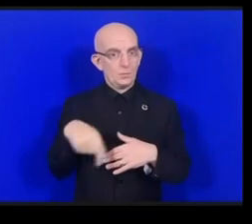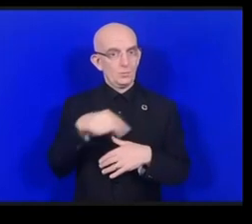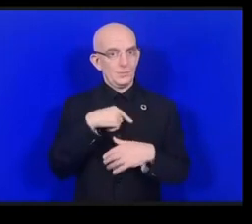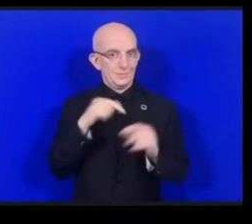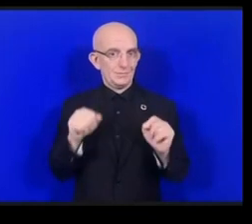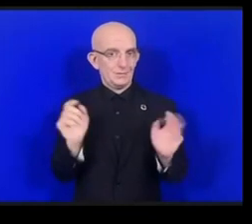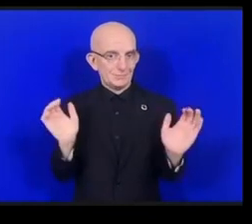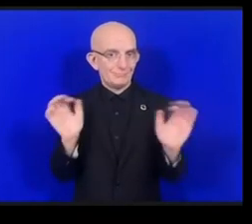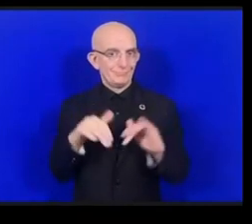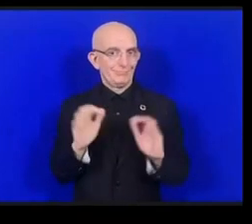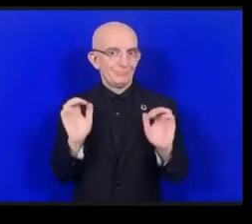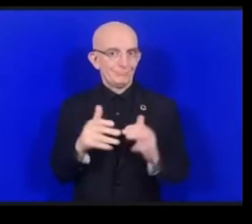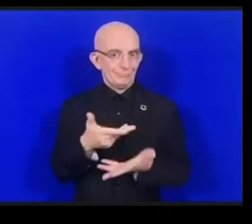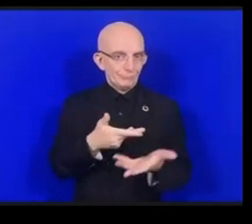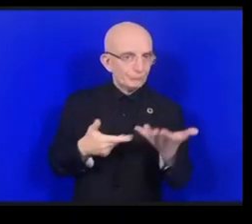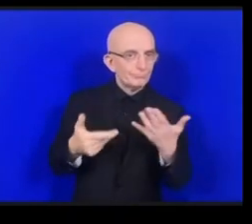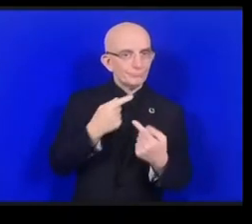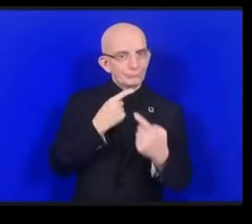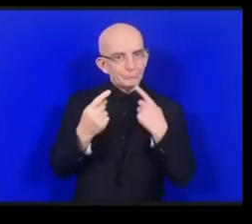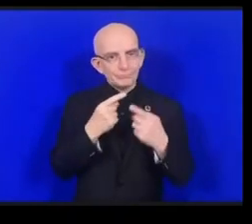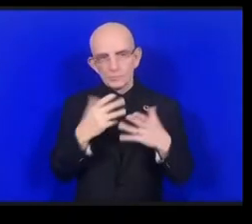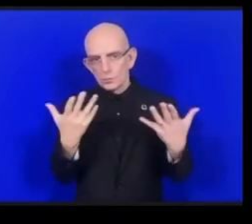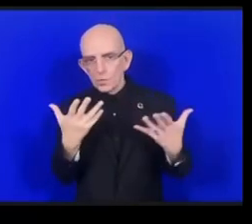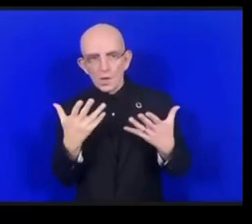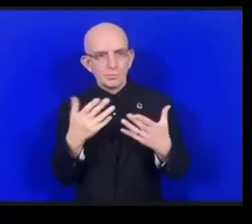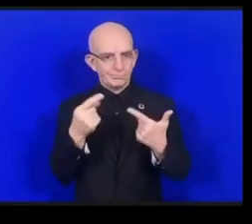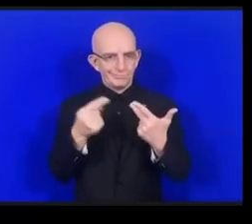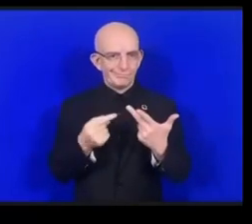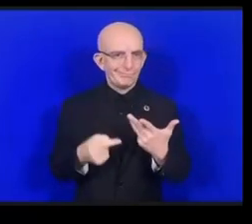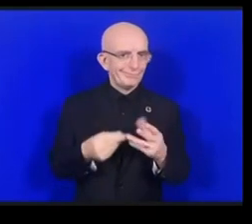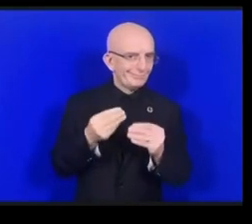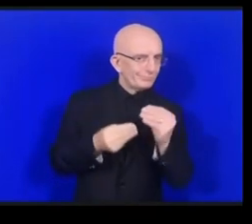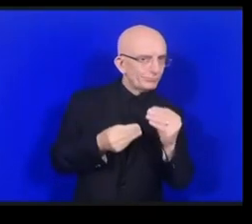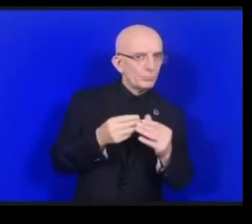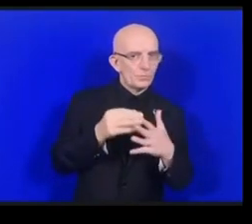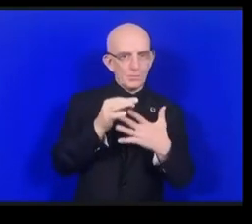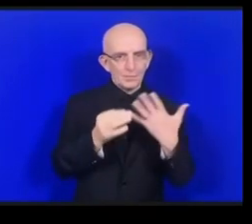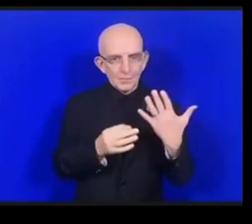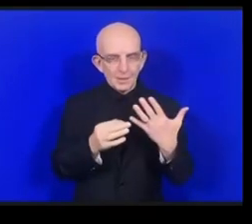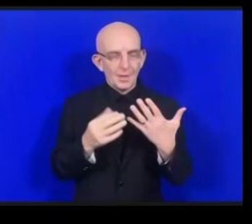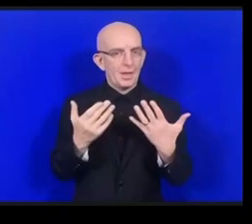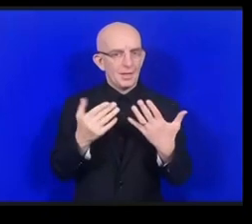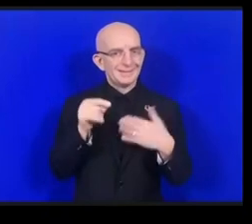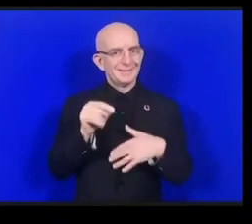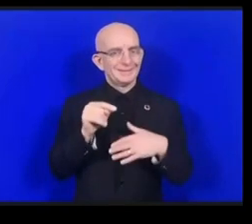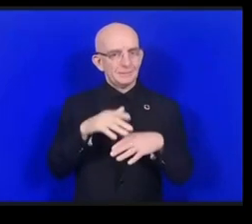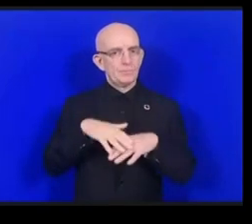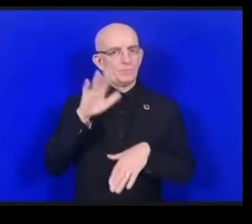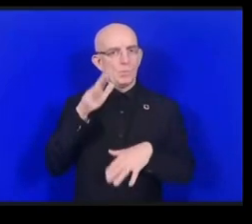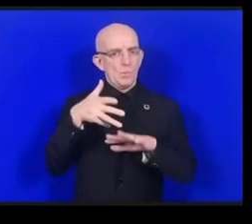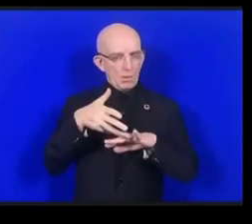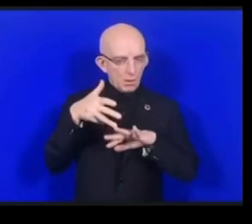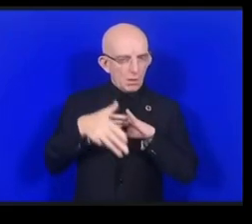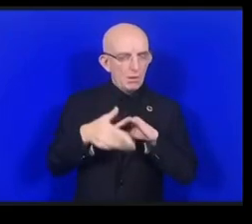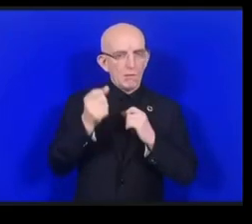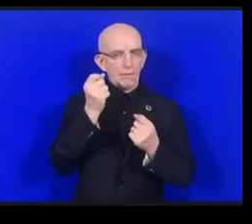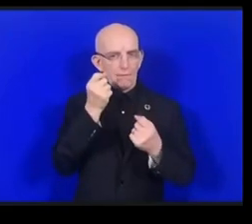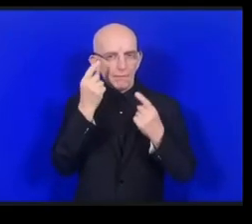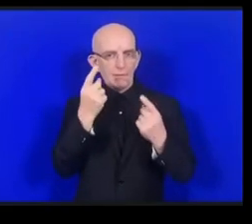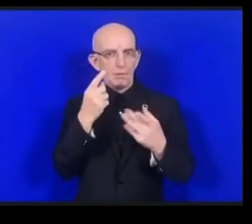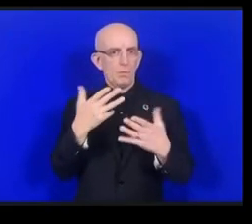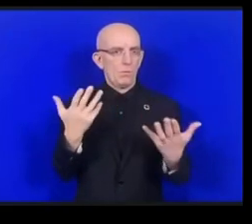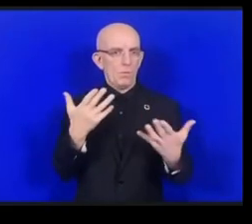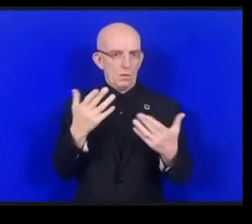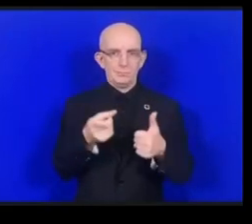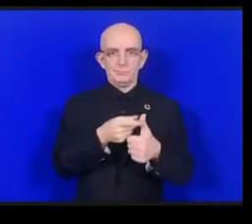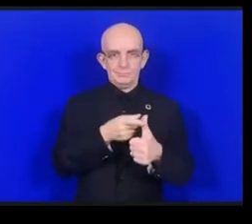and but through our better understanding fast and then also uh we have to we also